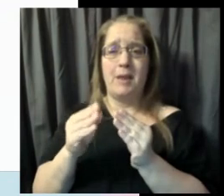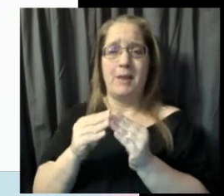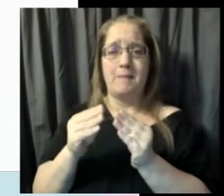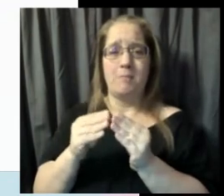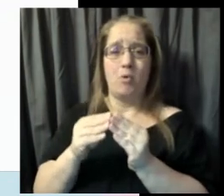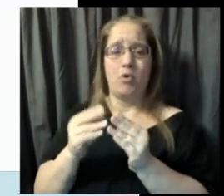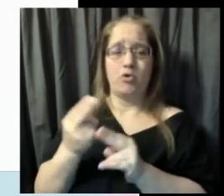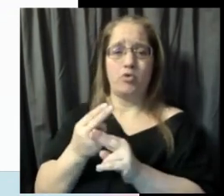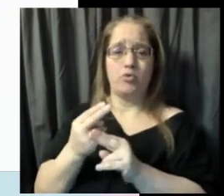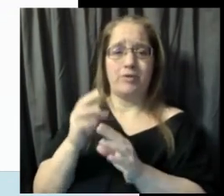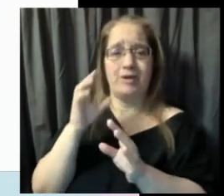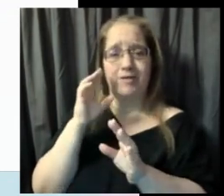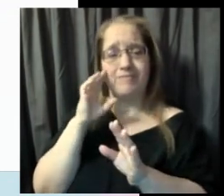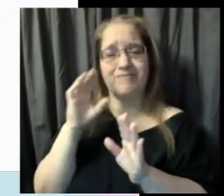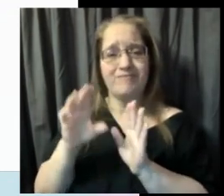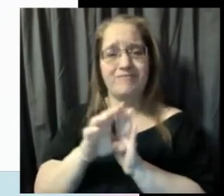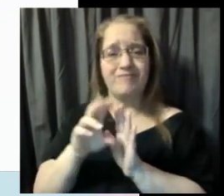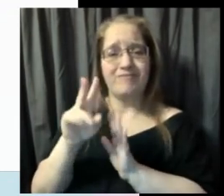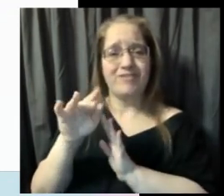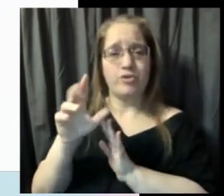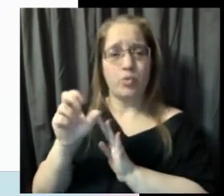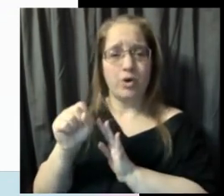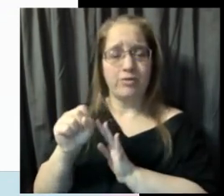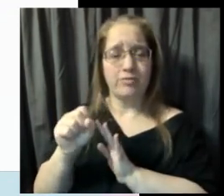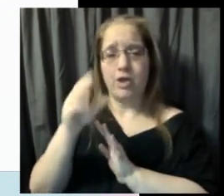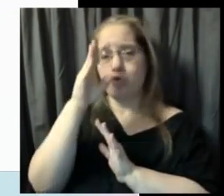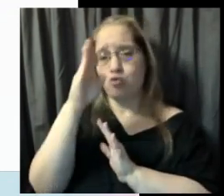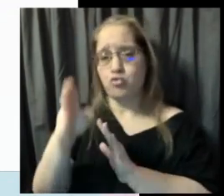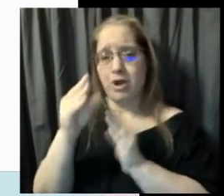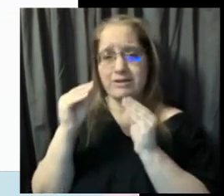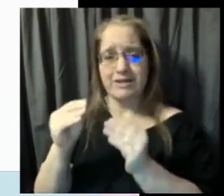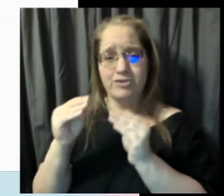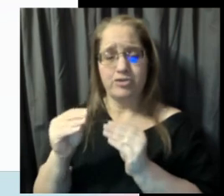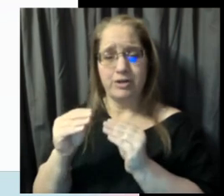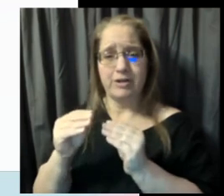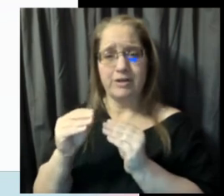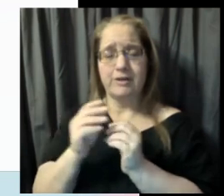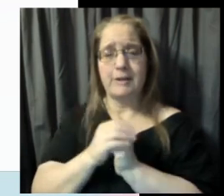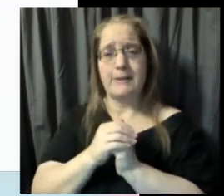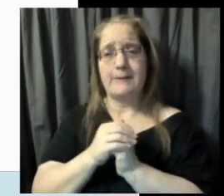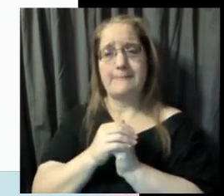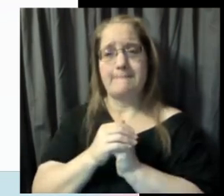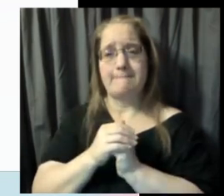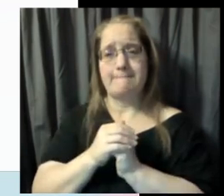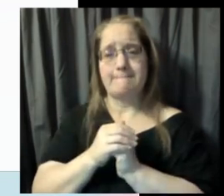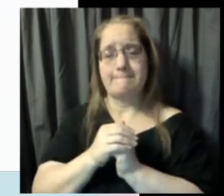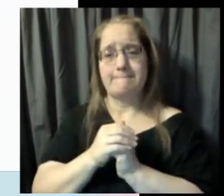heavy on some of the visuals and a little bit more on that direct approach side of things than maybe the